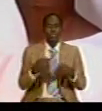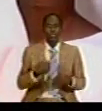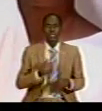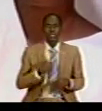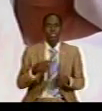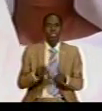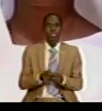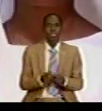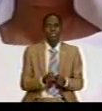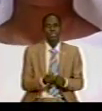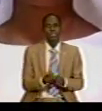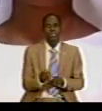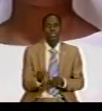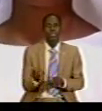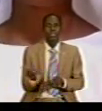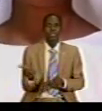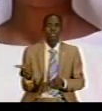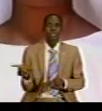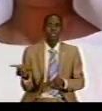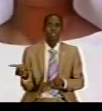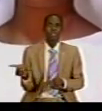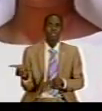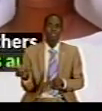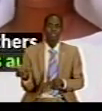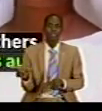me astray.